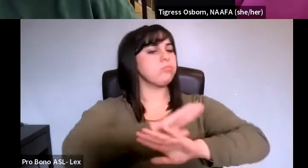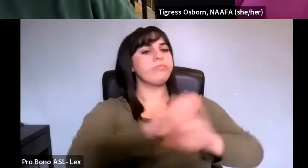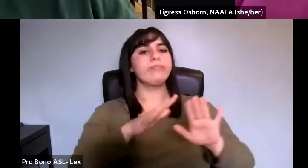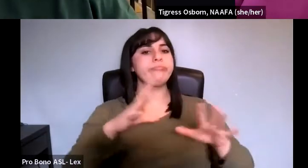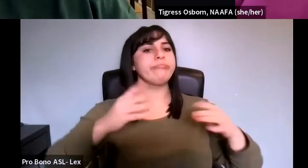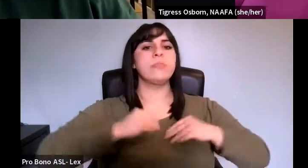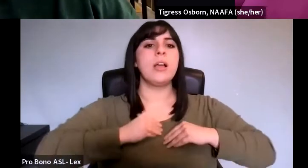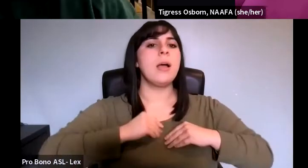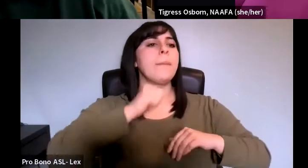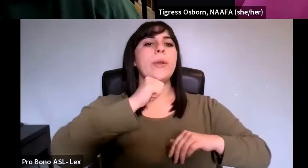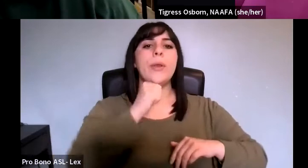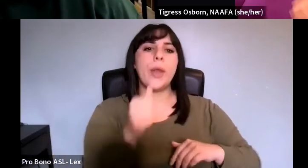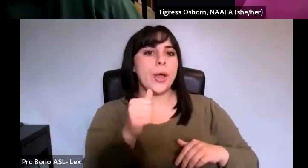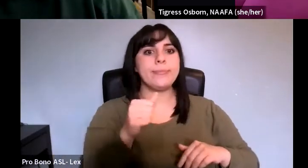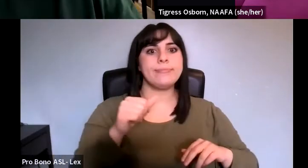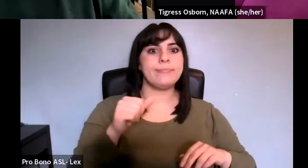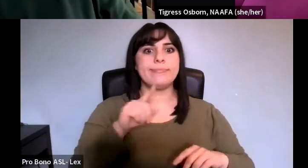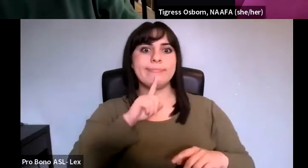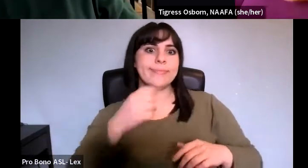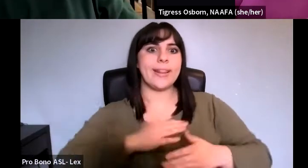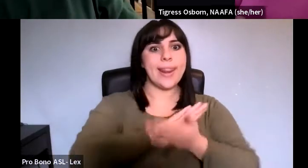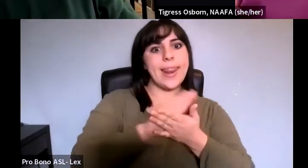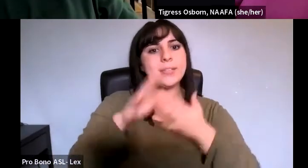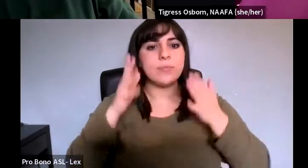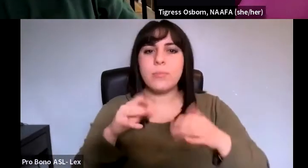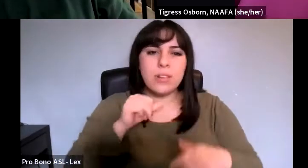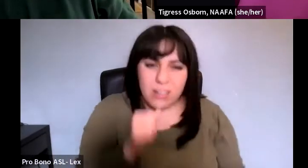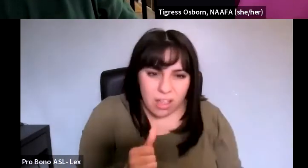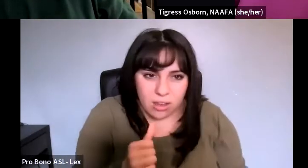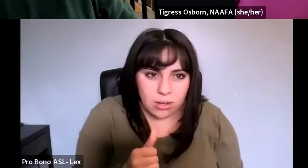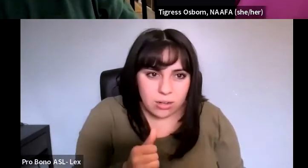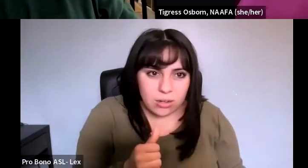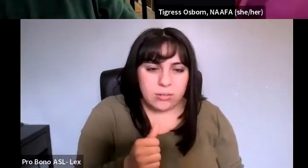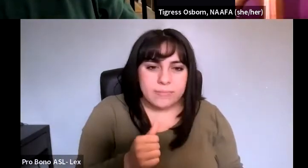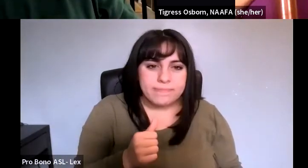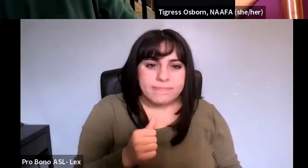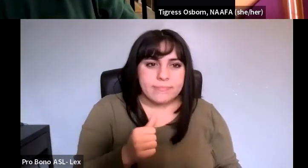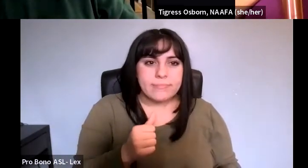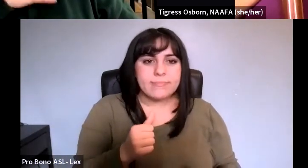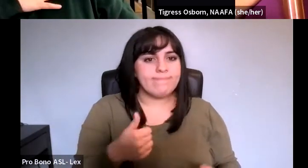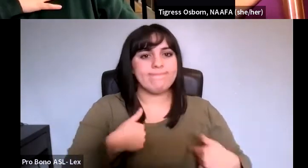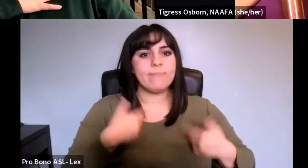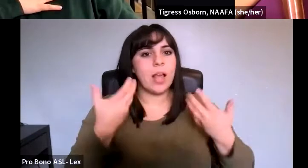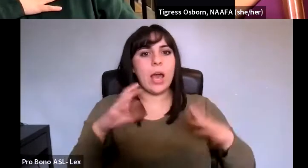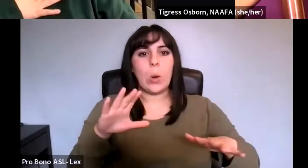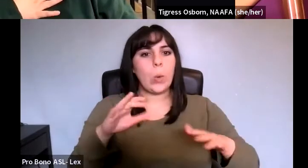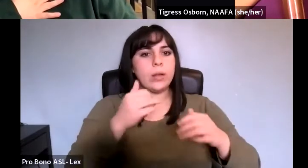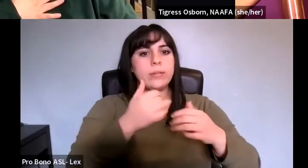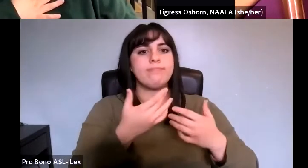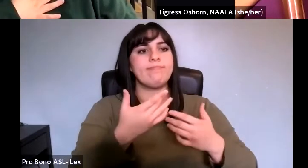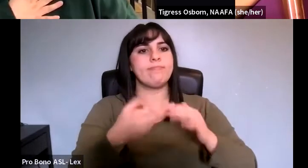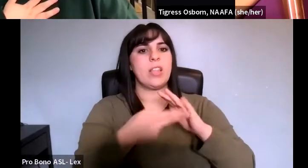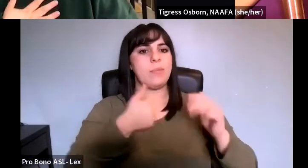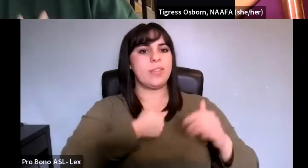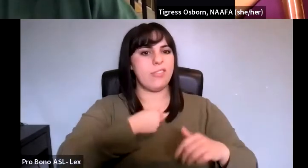category where I'm a super nice person, because that is a pedestal that I do not want to be on, because then I can't do